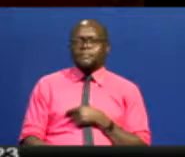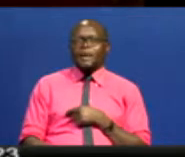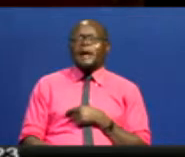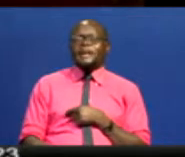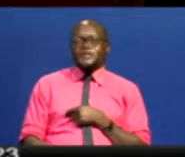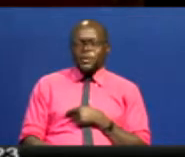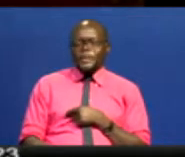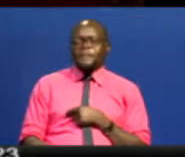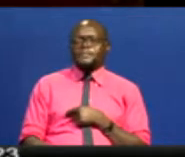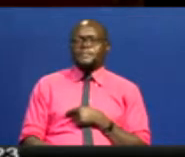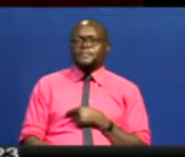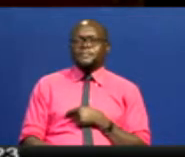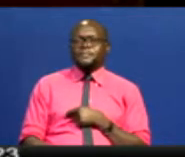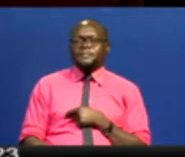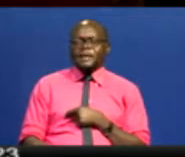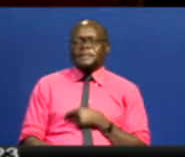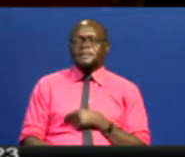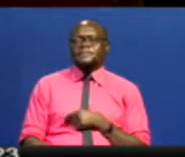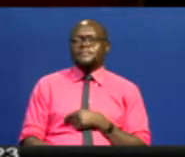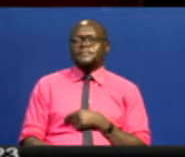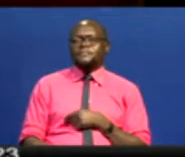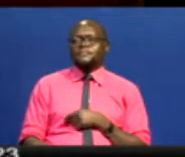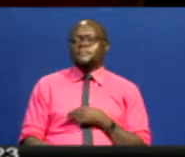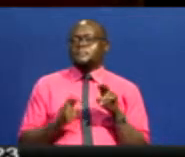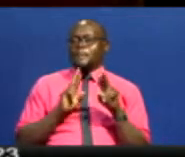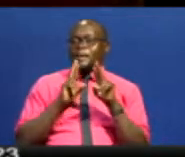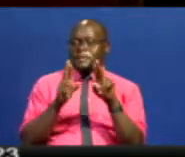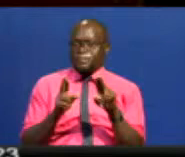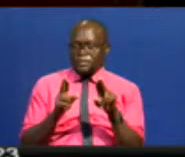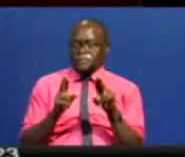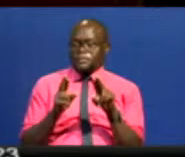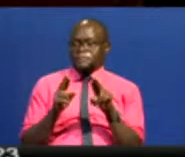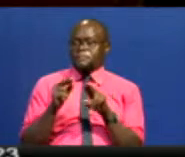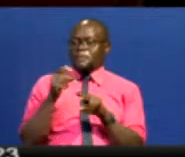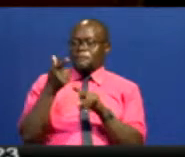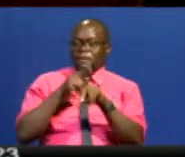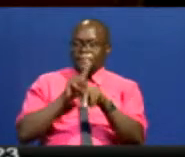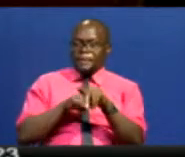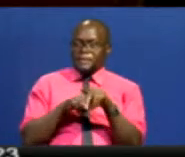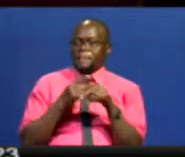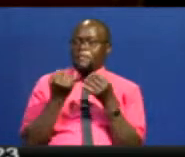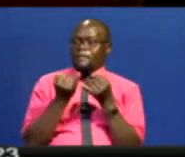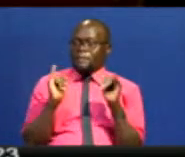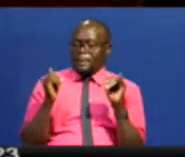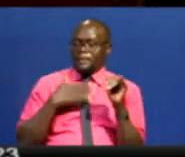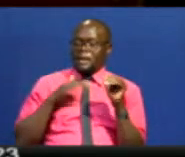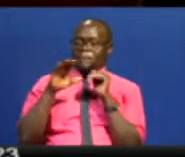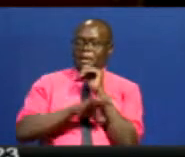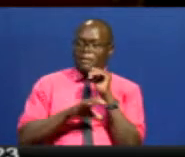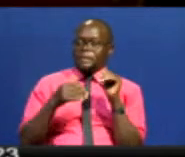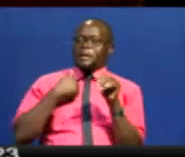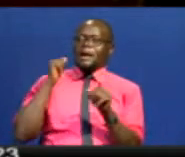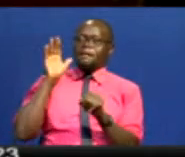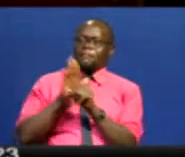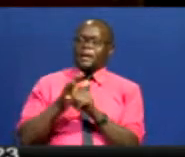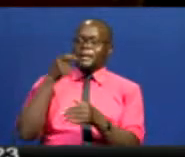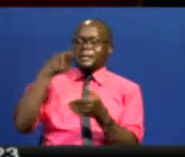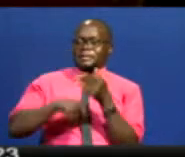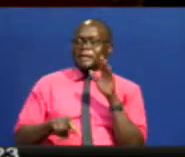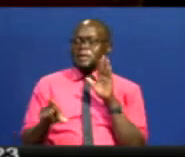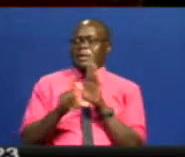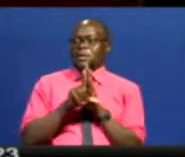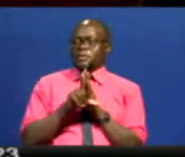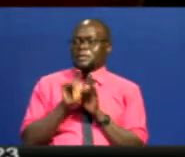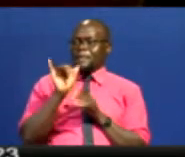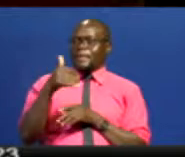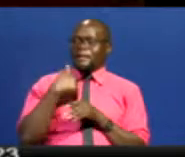us to understand that the motivation behind this policy. Since independence, our country has had several tax legislations